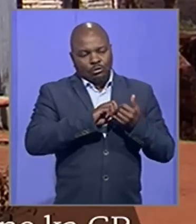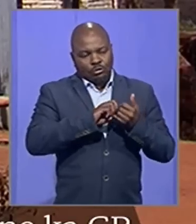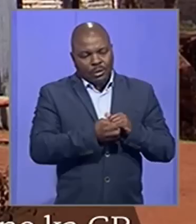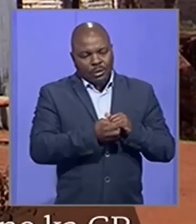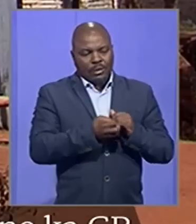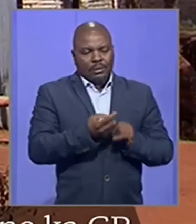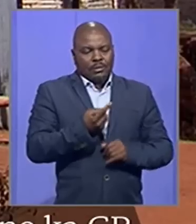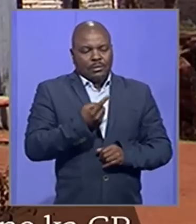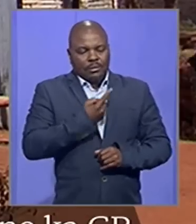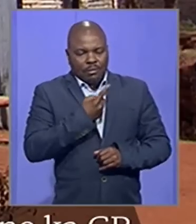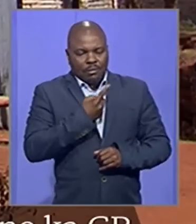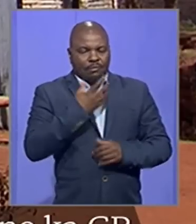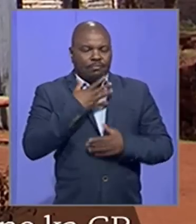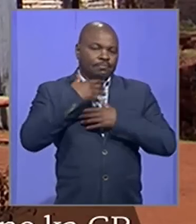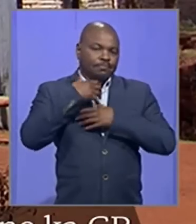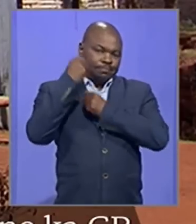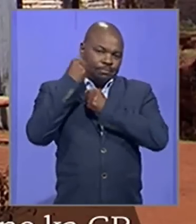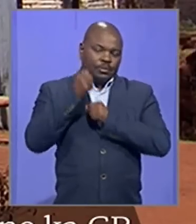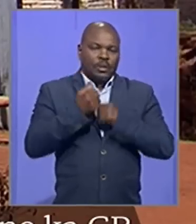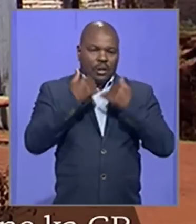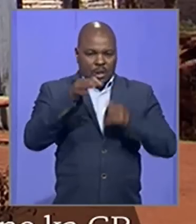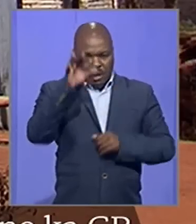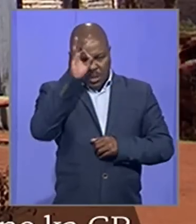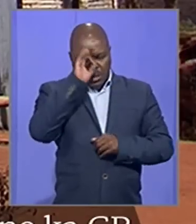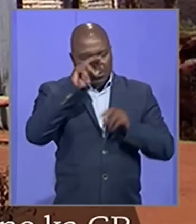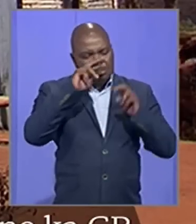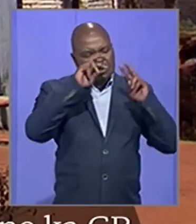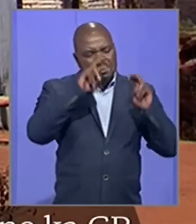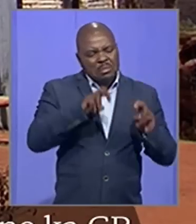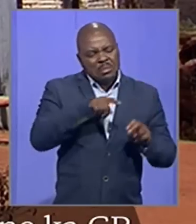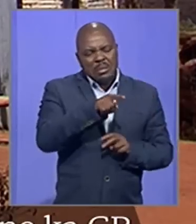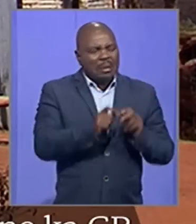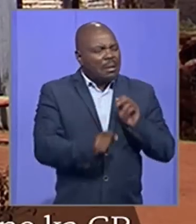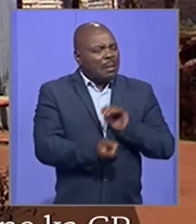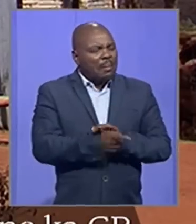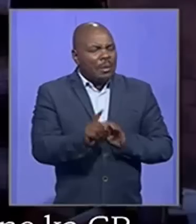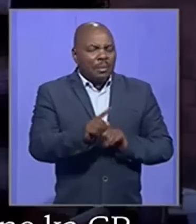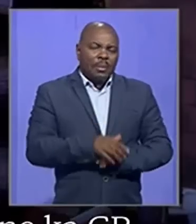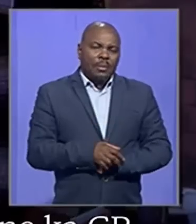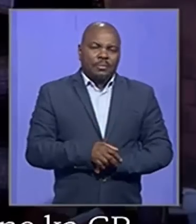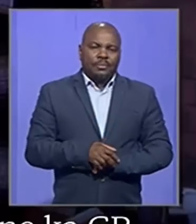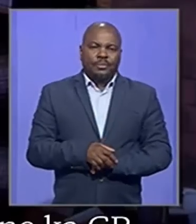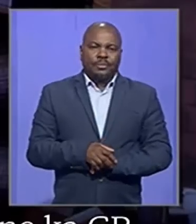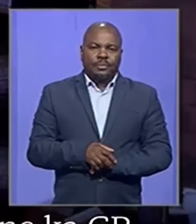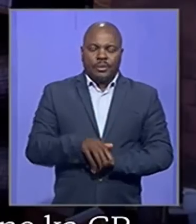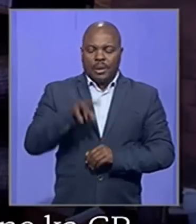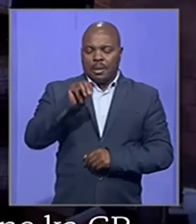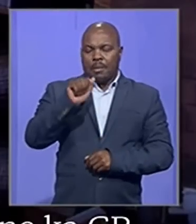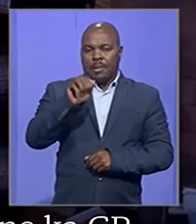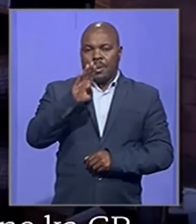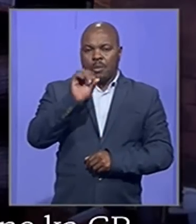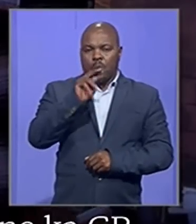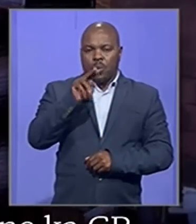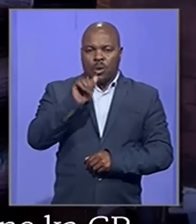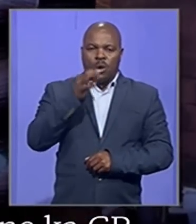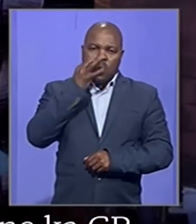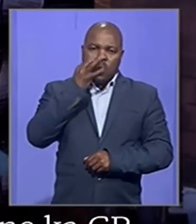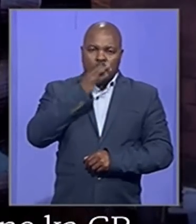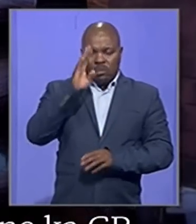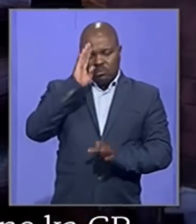bona. Ya le maphodisa a nyakišiša gore e ka ba go diragetse mongwe. Mabona o supile fa ditirelo tsa thuso